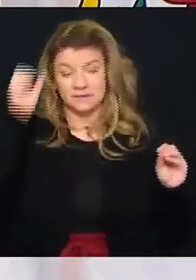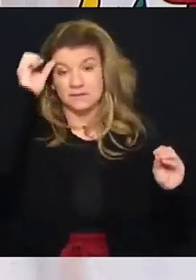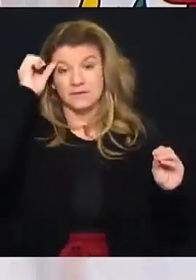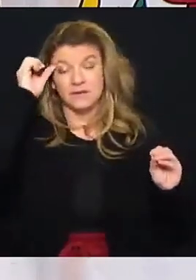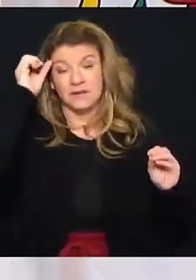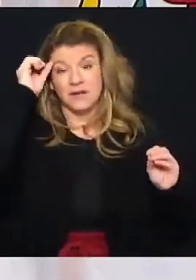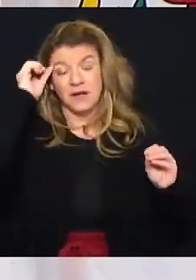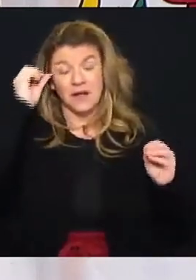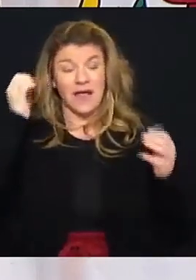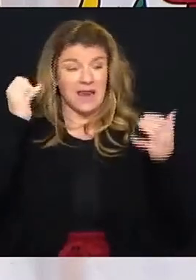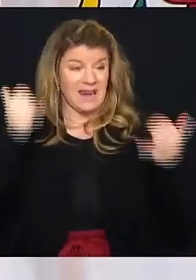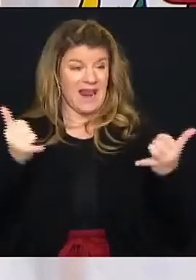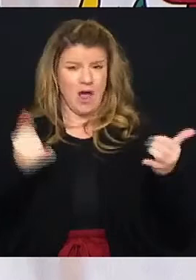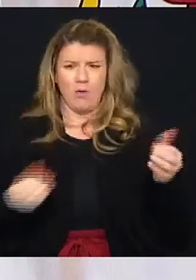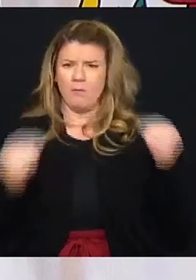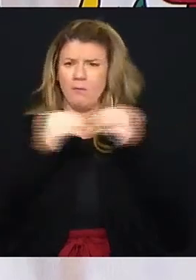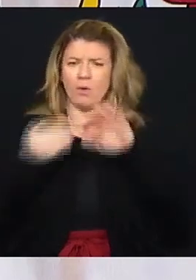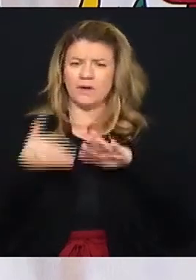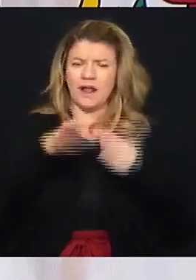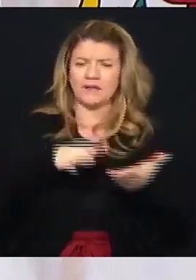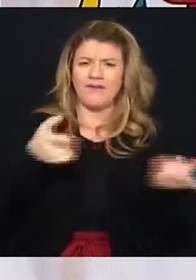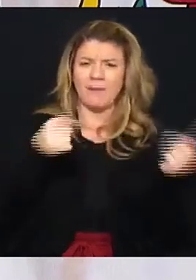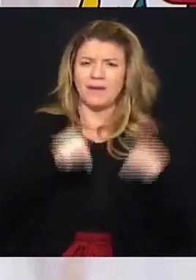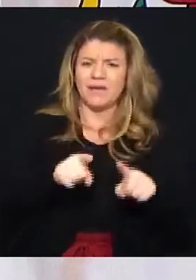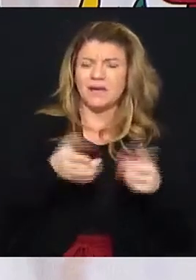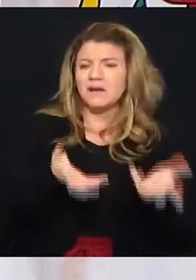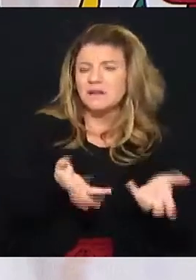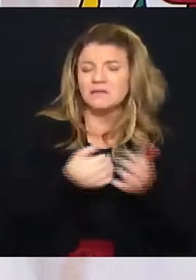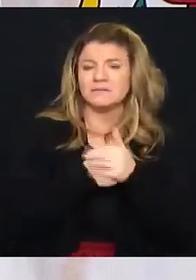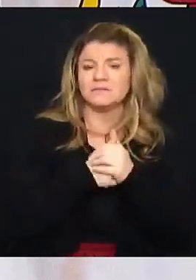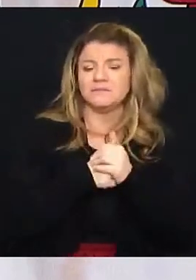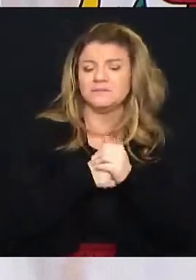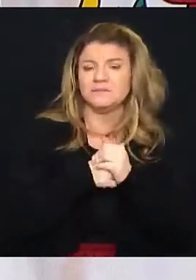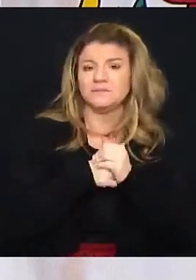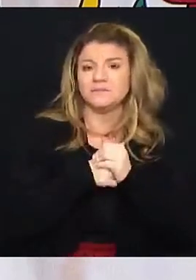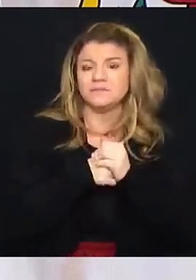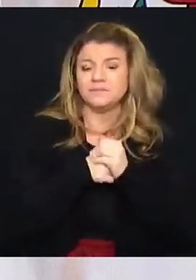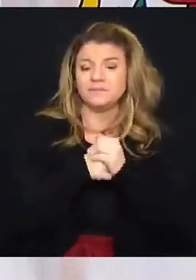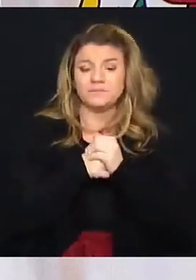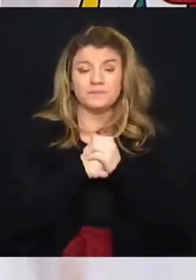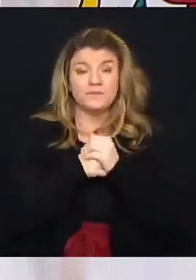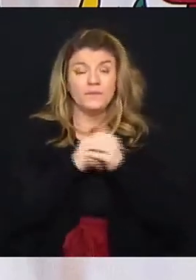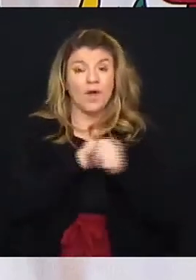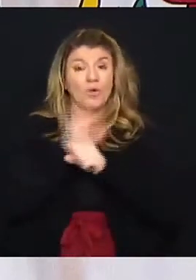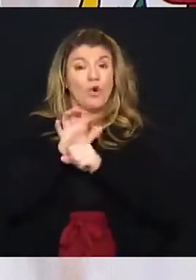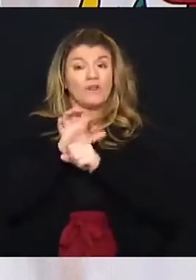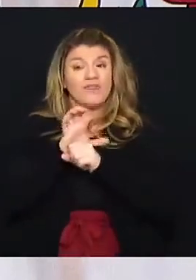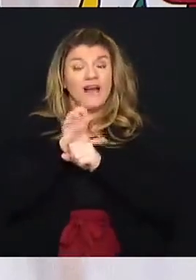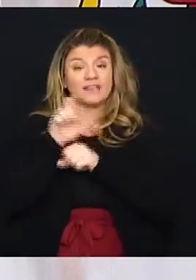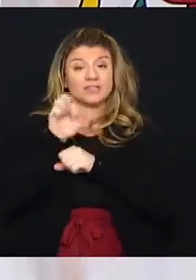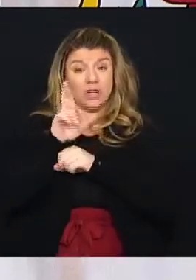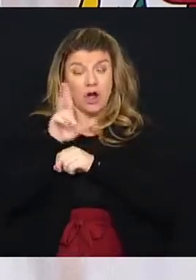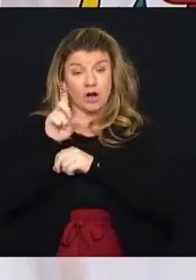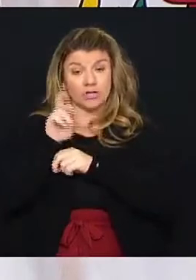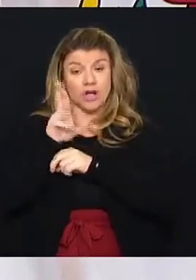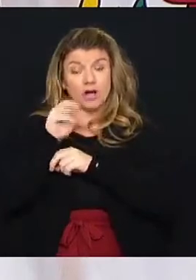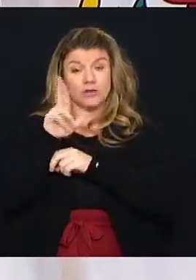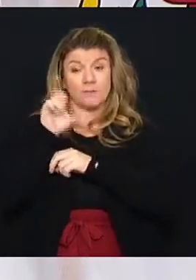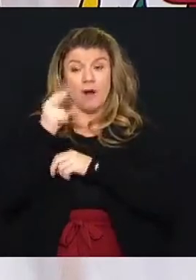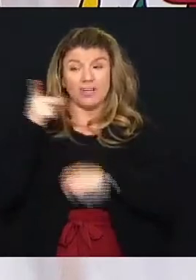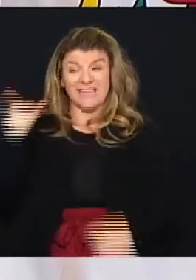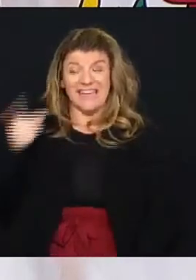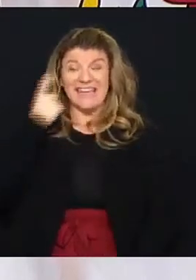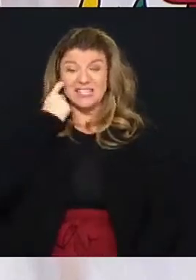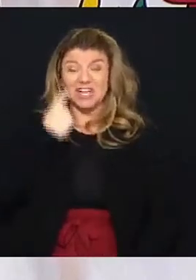more people have died now. You know, our coronavirus czar, you know, Clay Marsh, Dr. Marsh just said